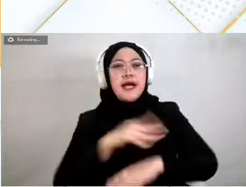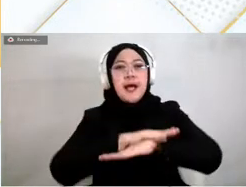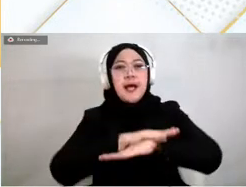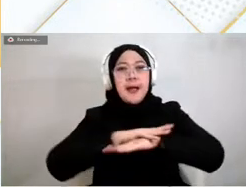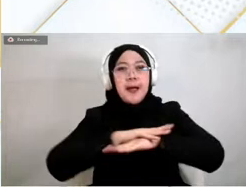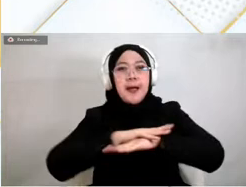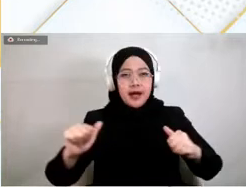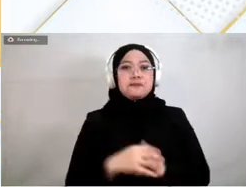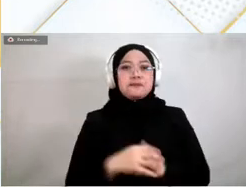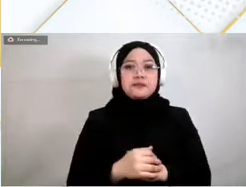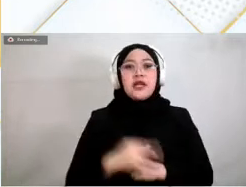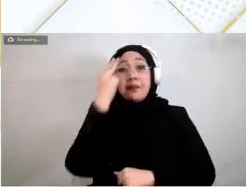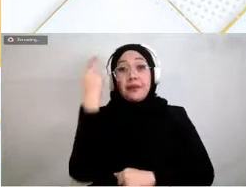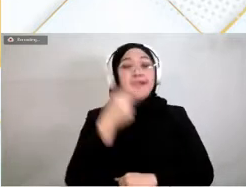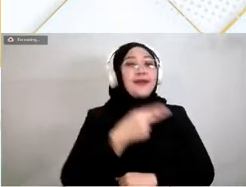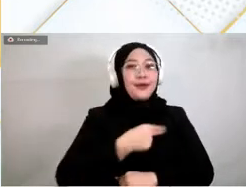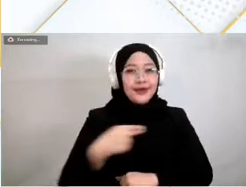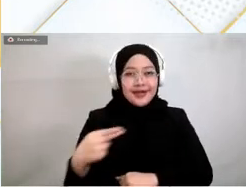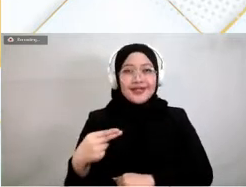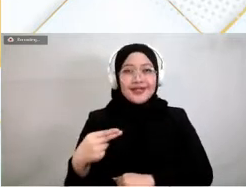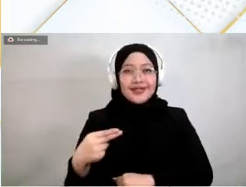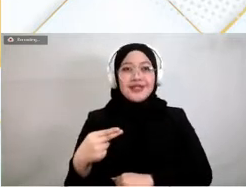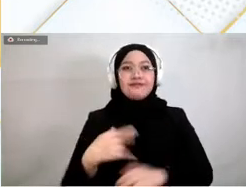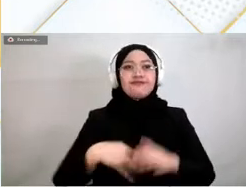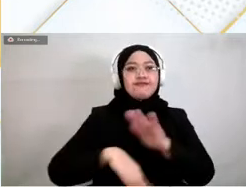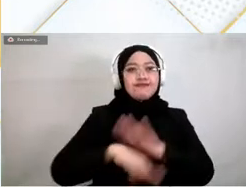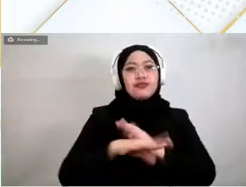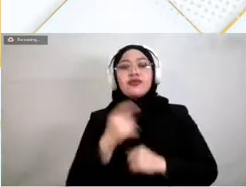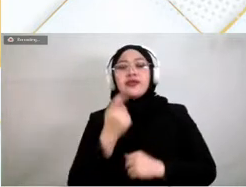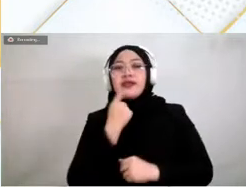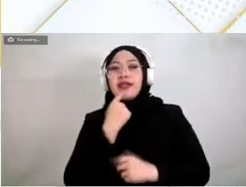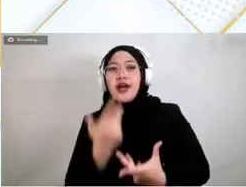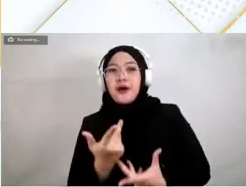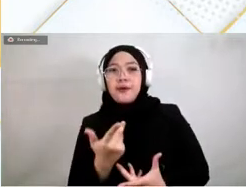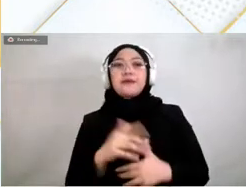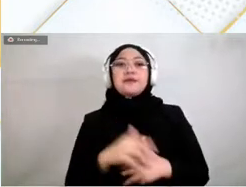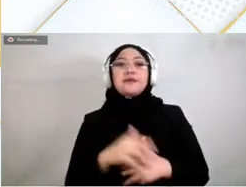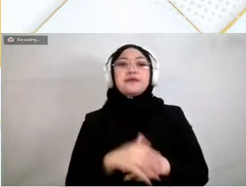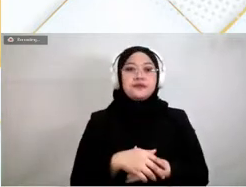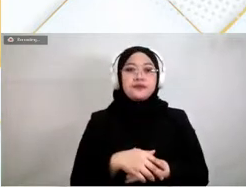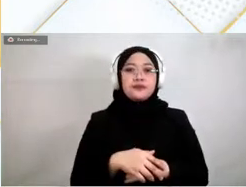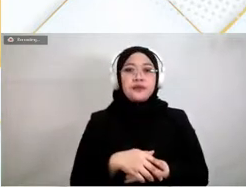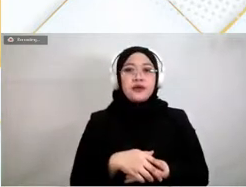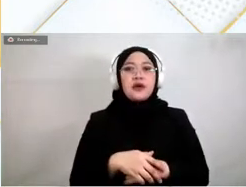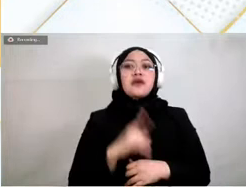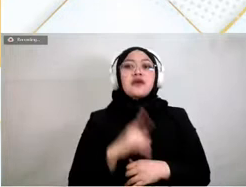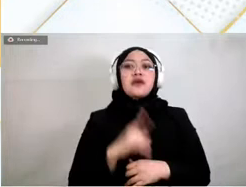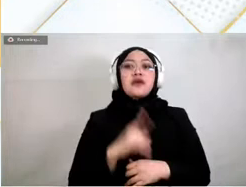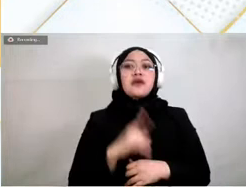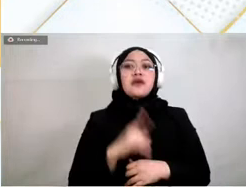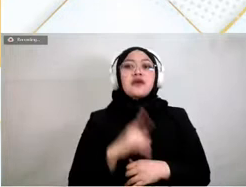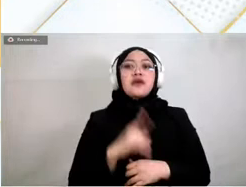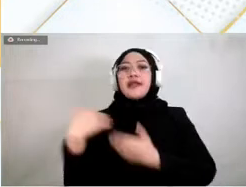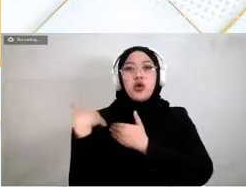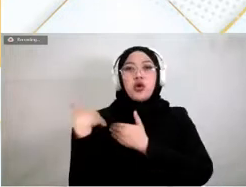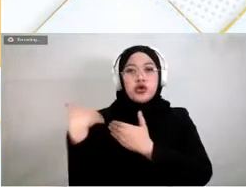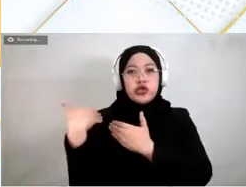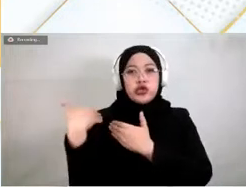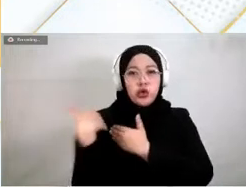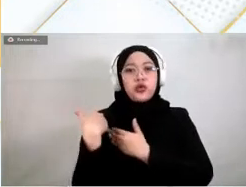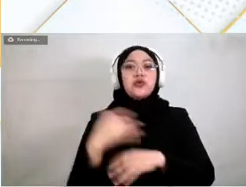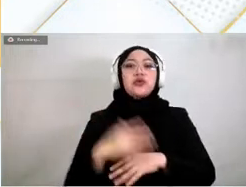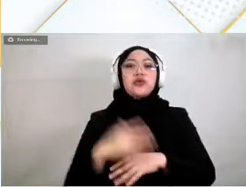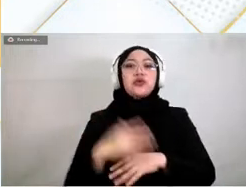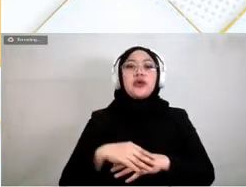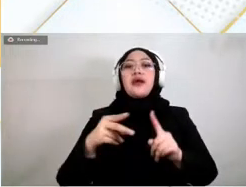the government of Indonesia holds and remains faithful to its constitutional mandate to take an active part